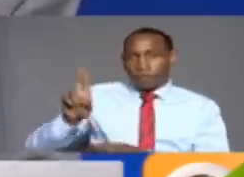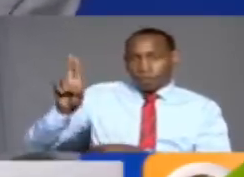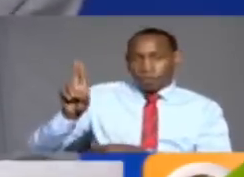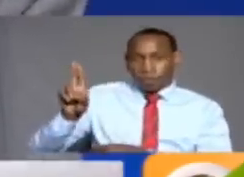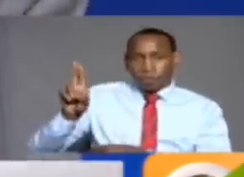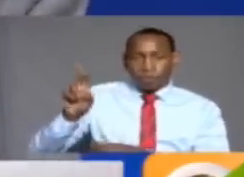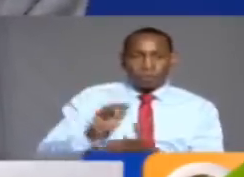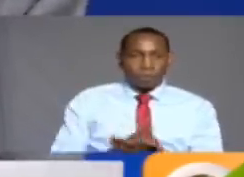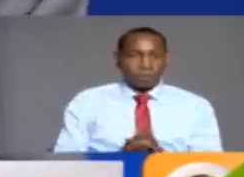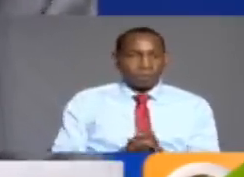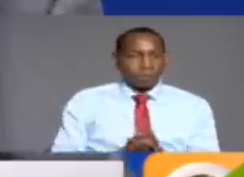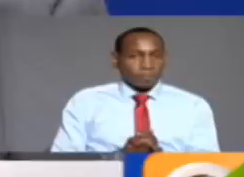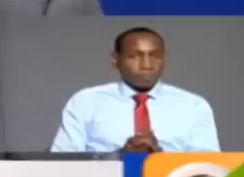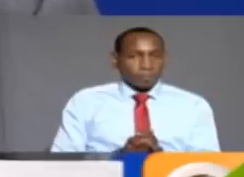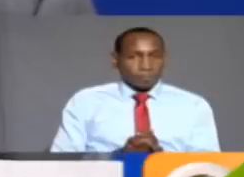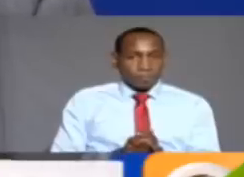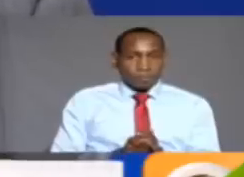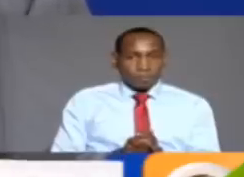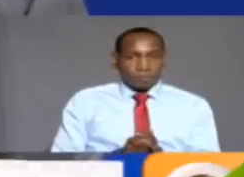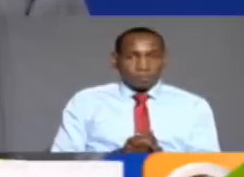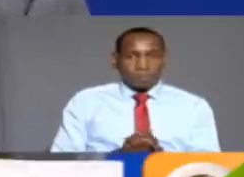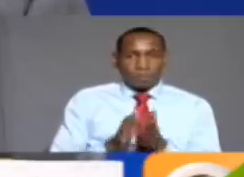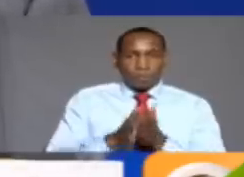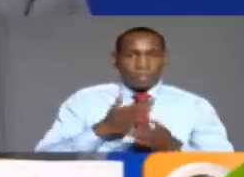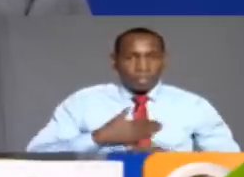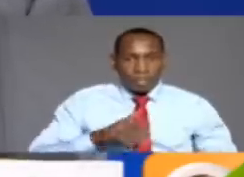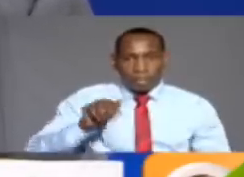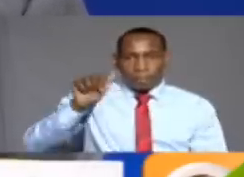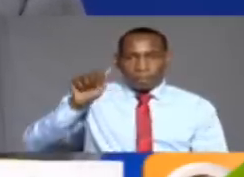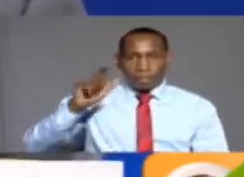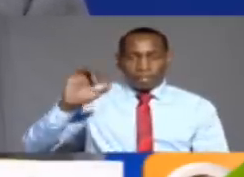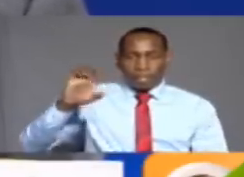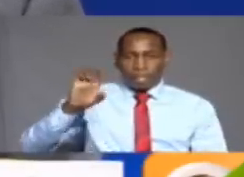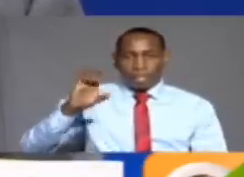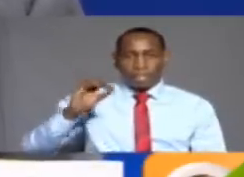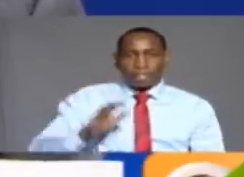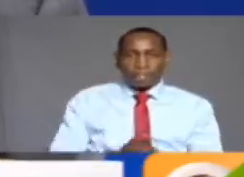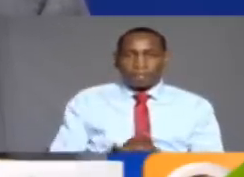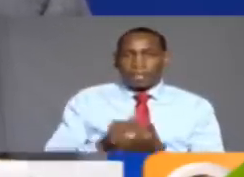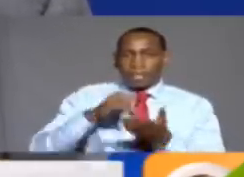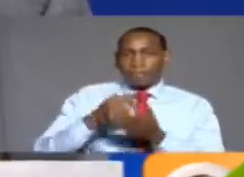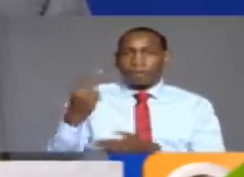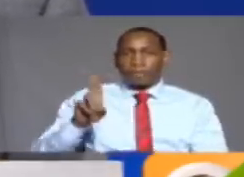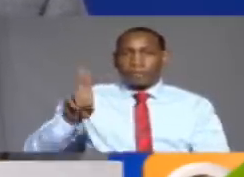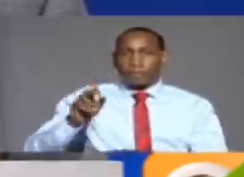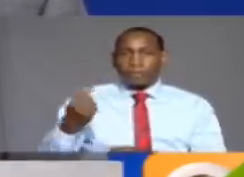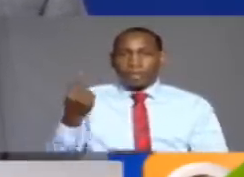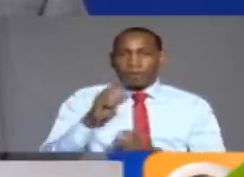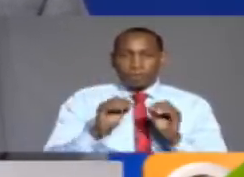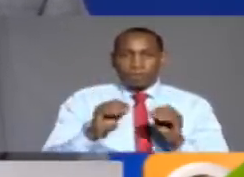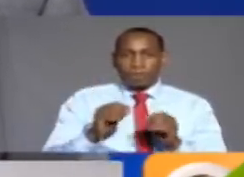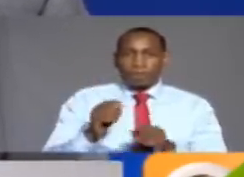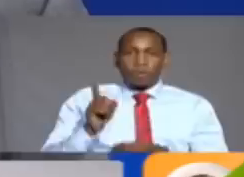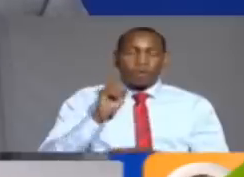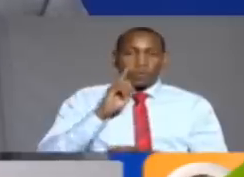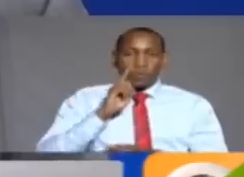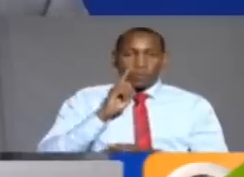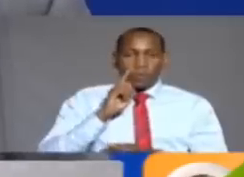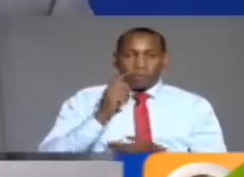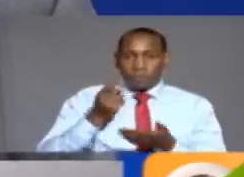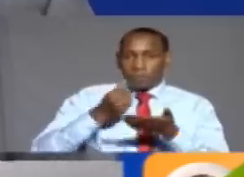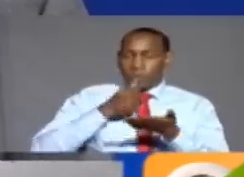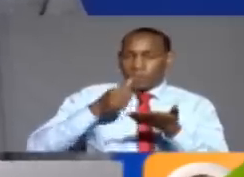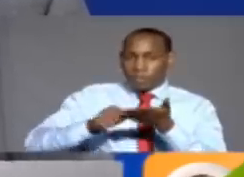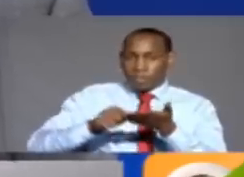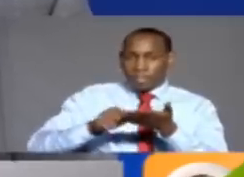forward. As a way forward. Mm-hmm. And by the way, Alice, it's not about Uhuru. You are a member, I'm a member. And tomorrow I'm going to write to Rafael Tuju, asking for a National Delegates